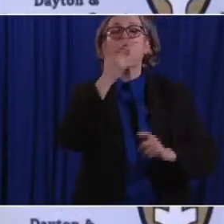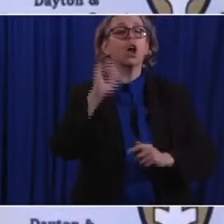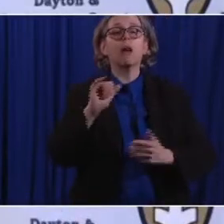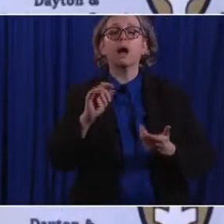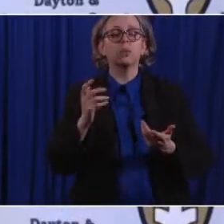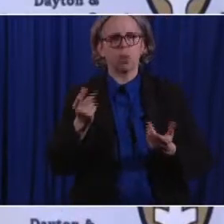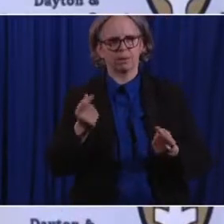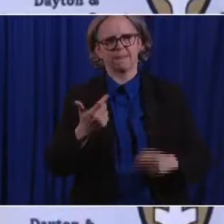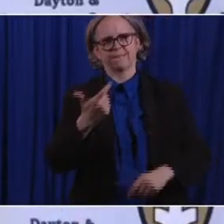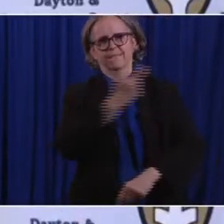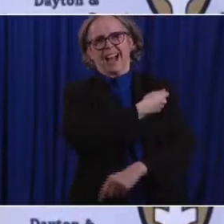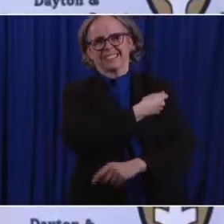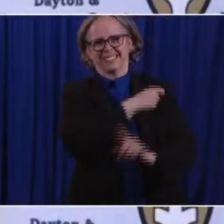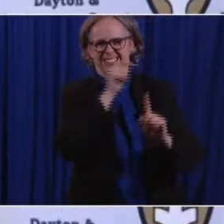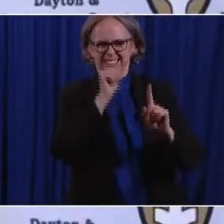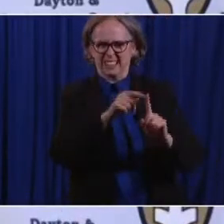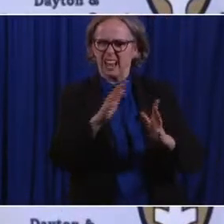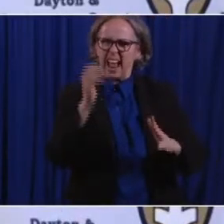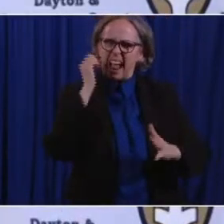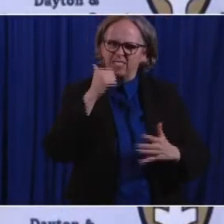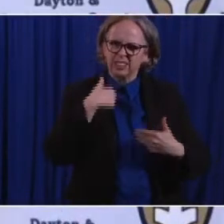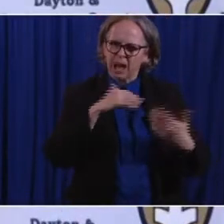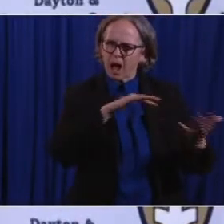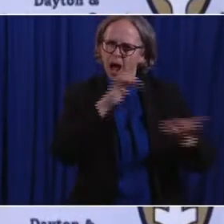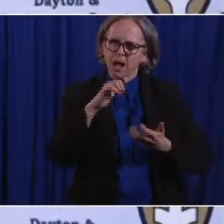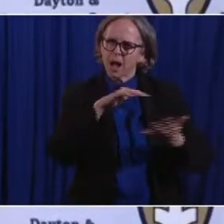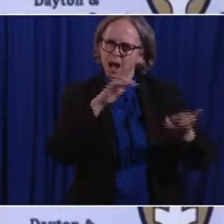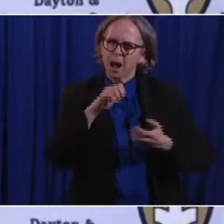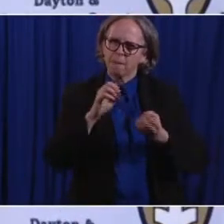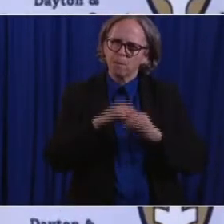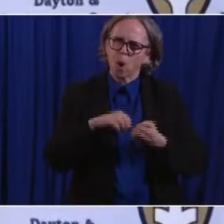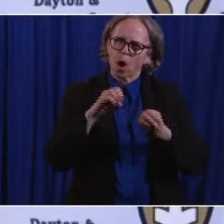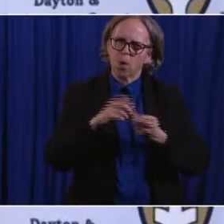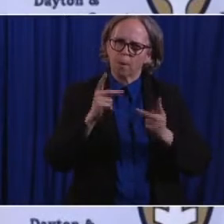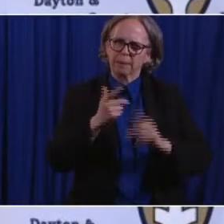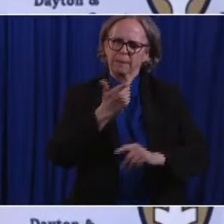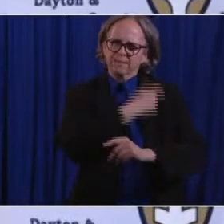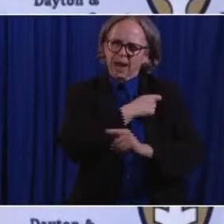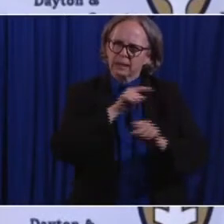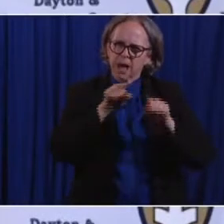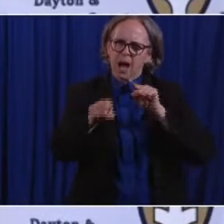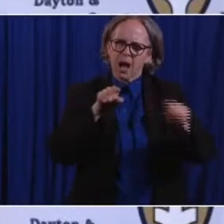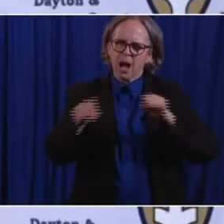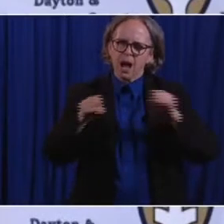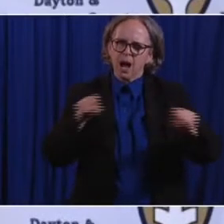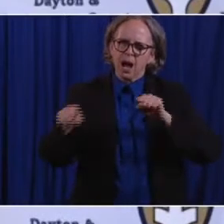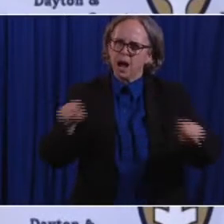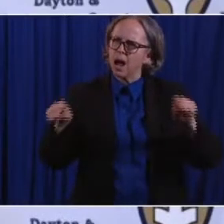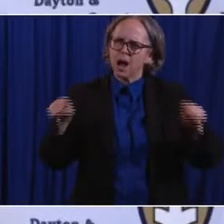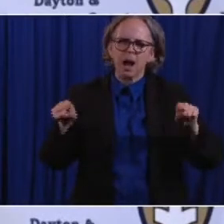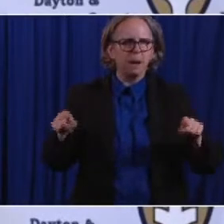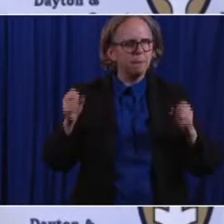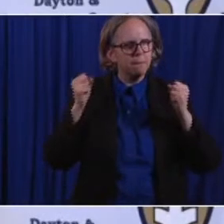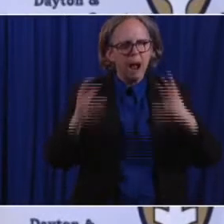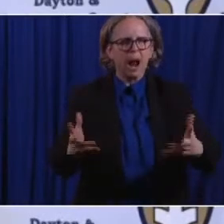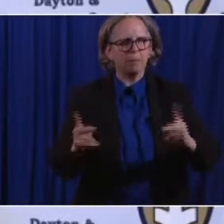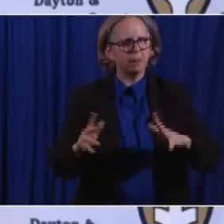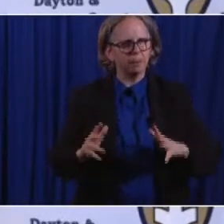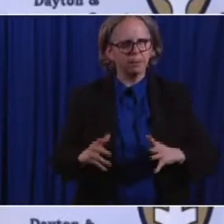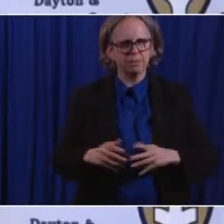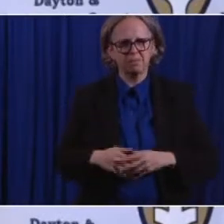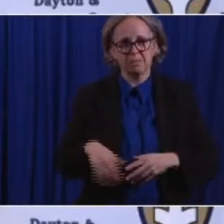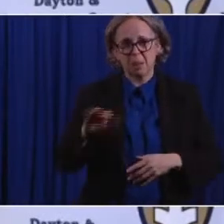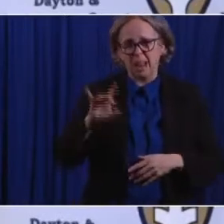day. We're getting more and more of our Ohioans who are getting vaccinated. And, we're clipping off at 80,000,